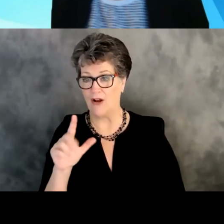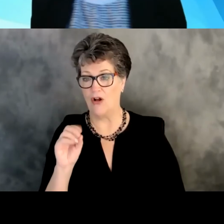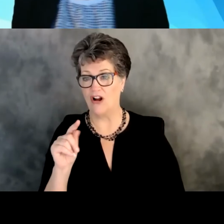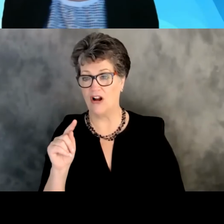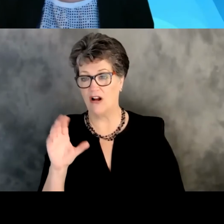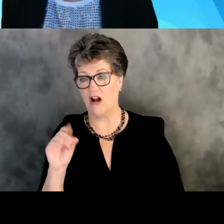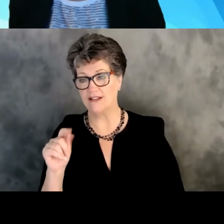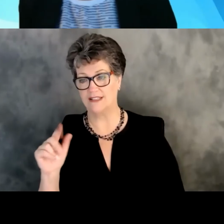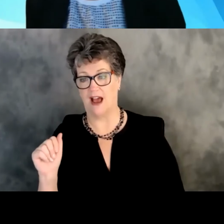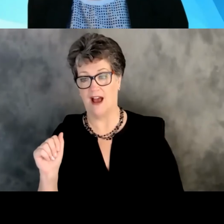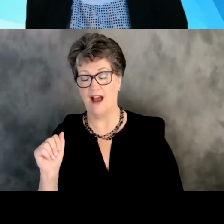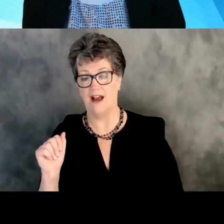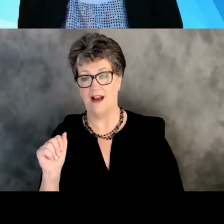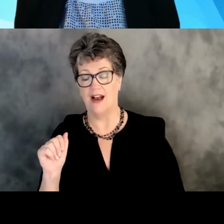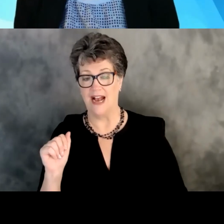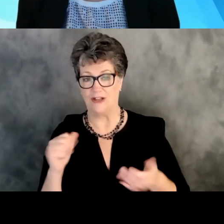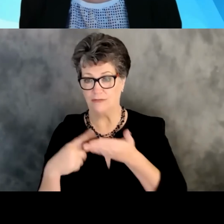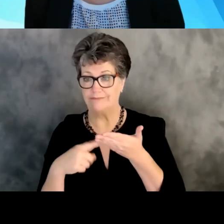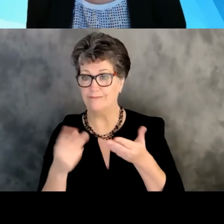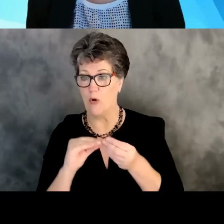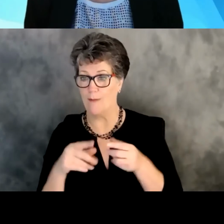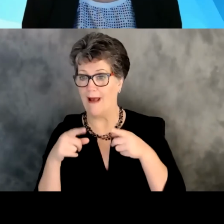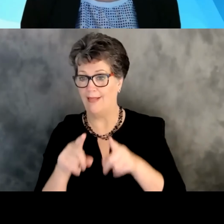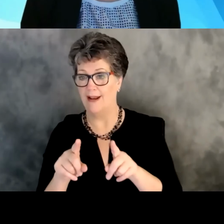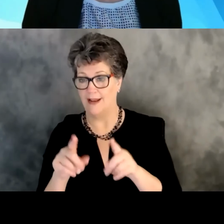some more about aligning that opportunity.